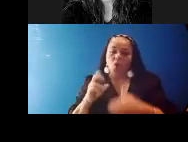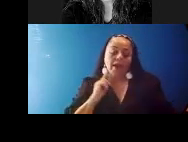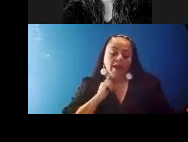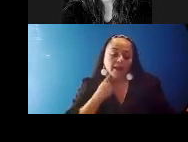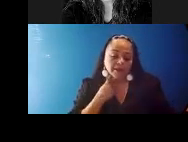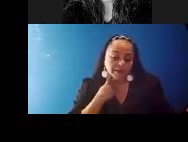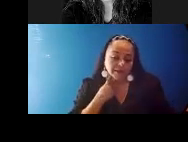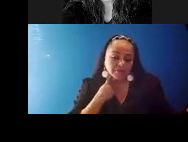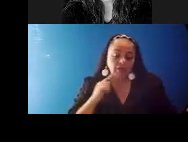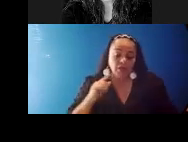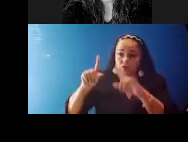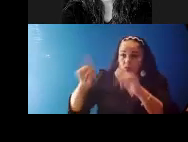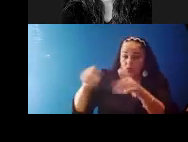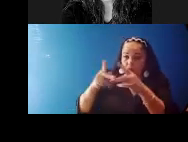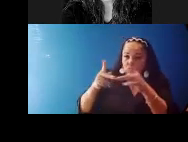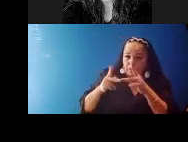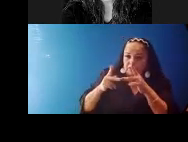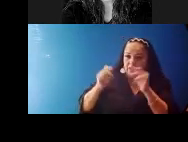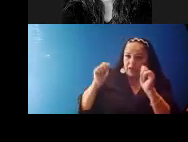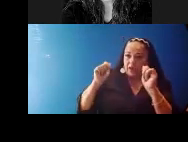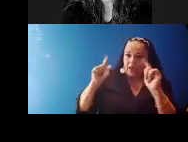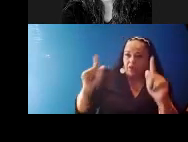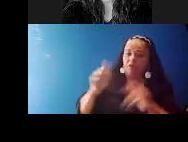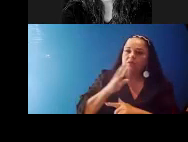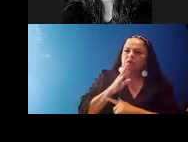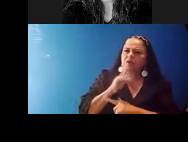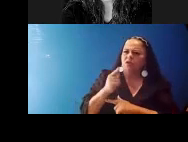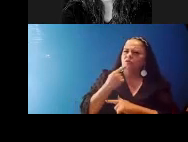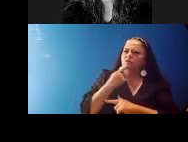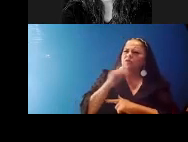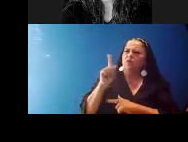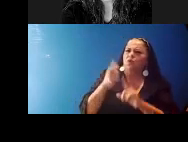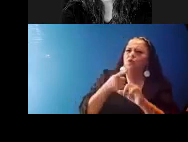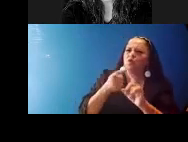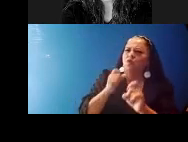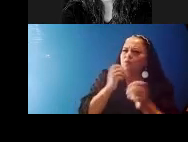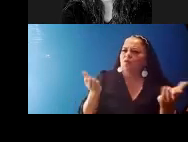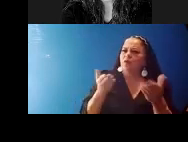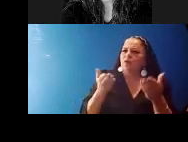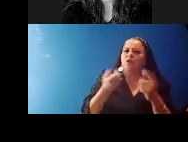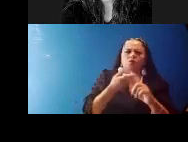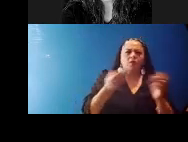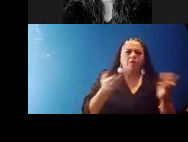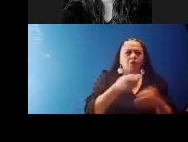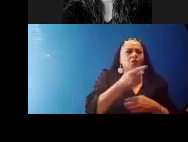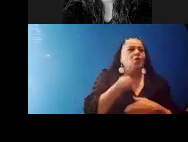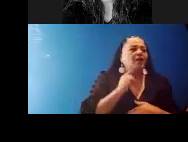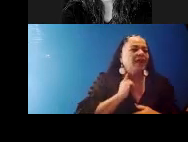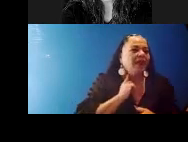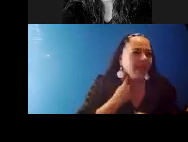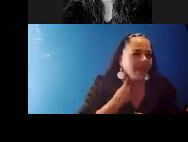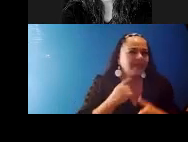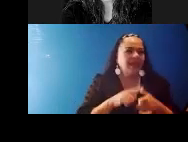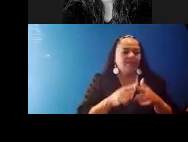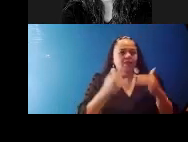to a place where suddenly everyone's stopping you saying, oh, where are you from? You're not from here. Clearly you're not from here. You have an accent. And you're